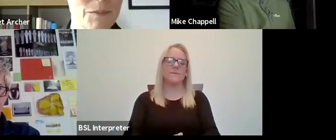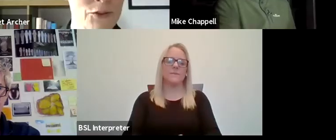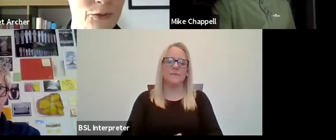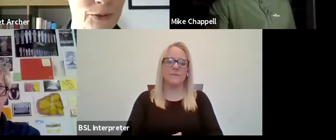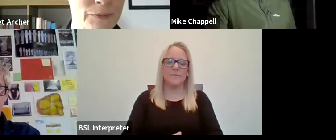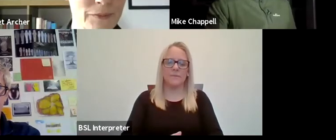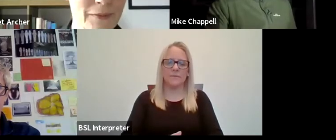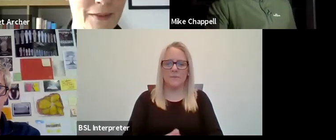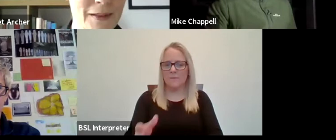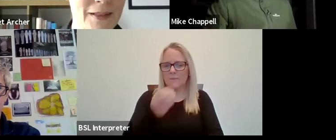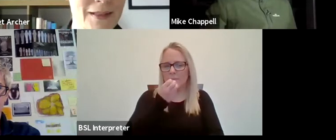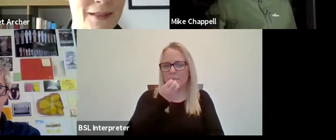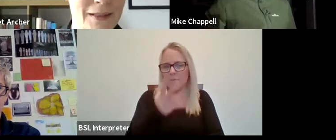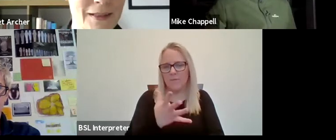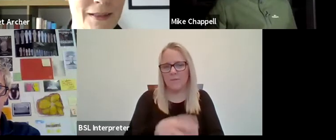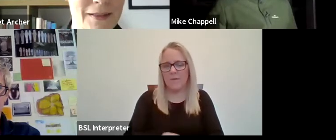Beautiful.